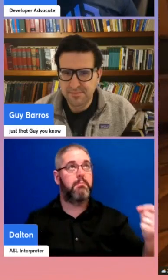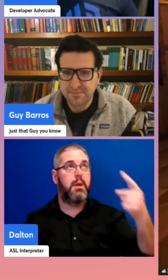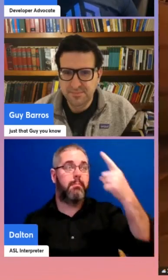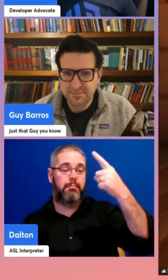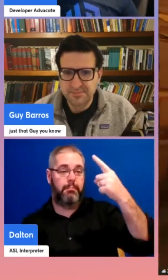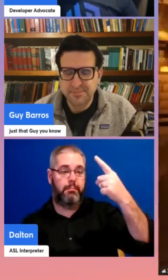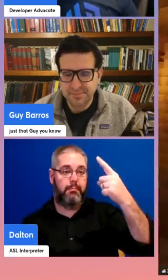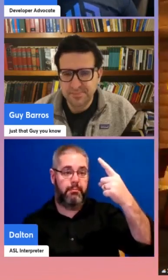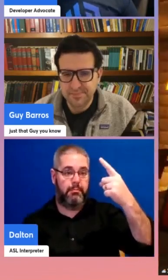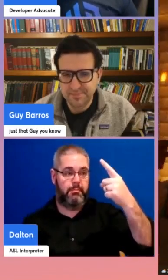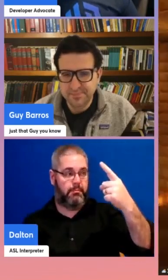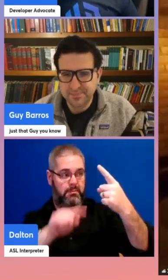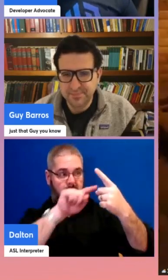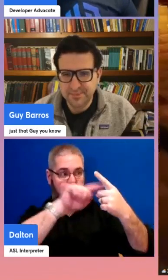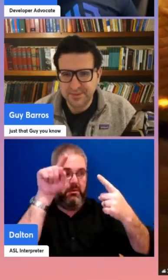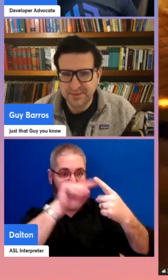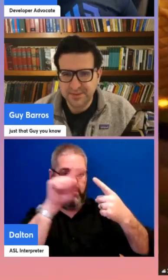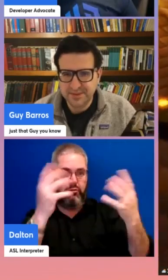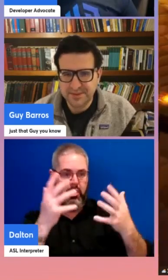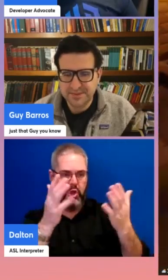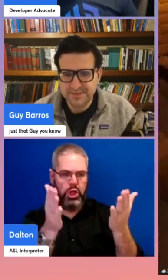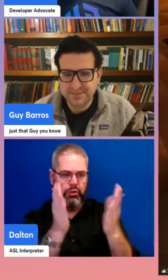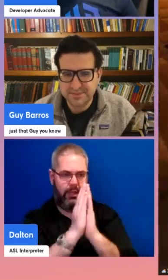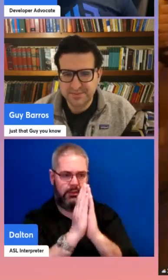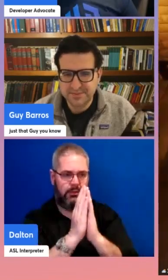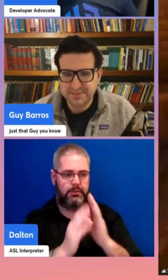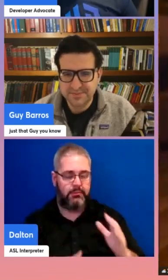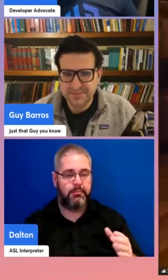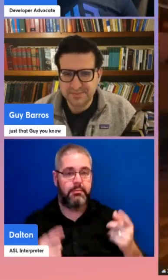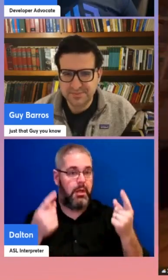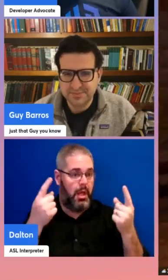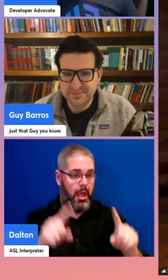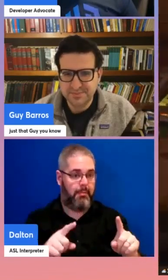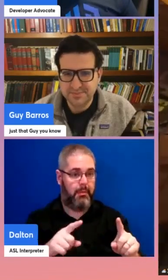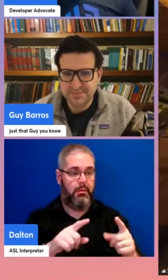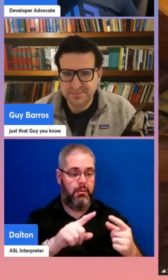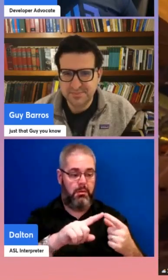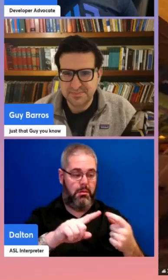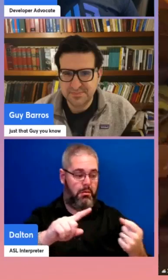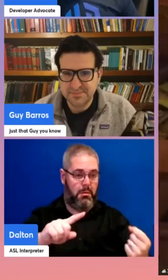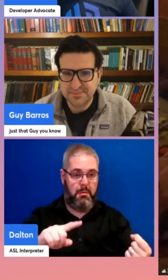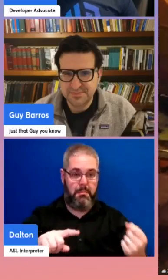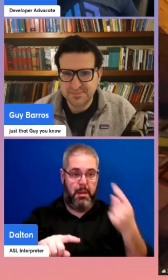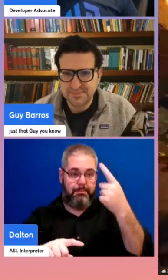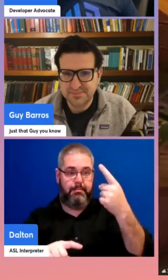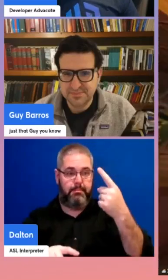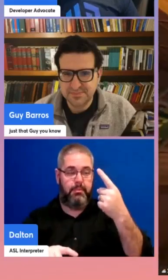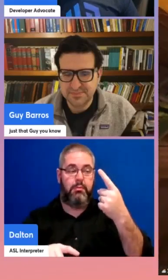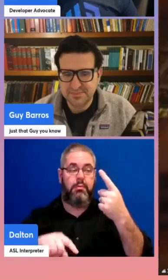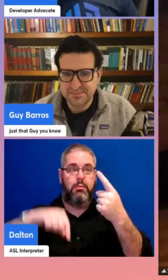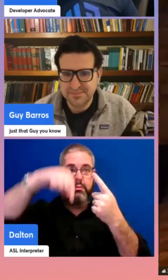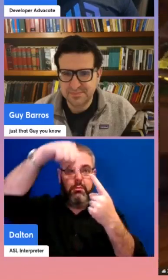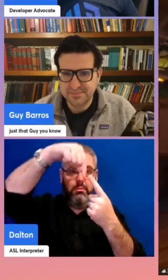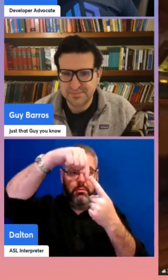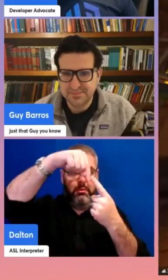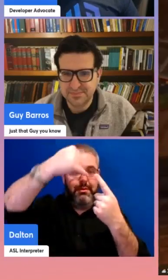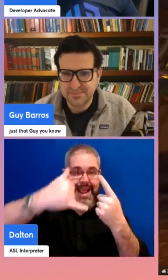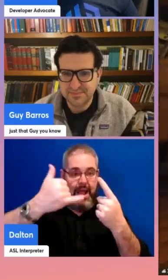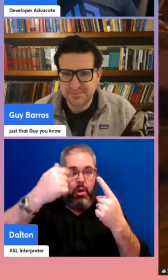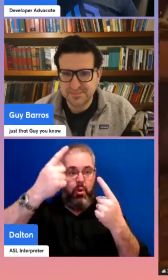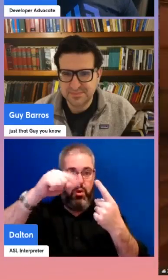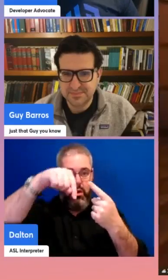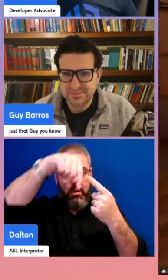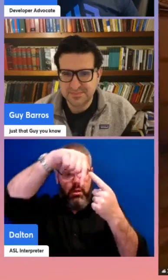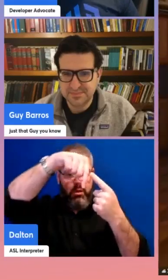you with me? And then what's going to happen is we're going to go from the dropper. We are going to